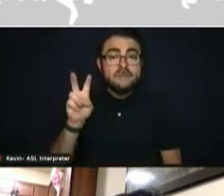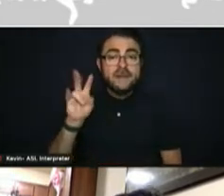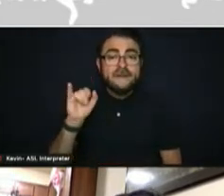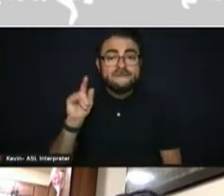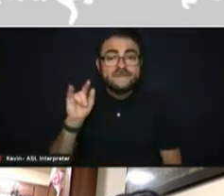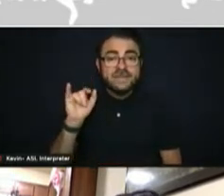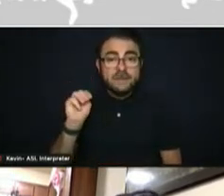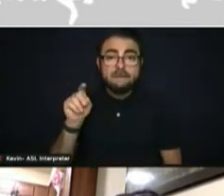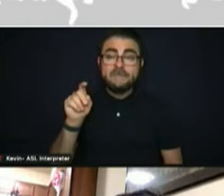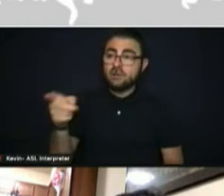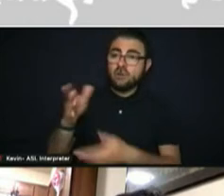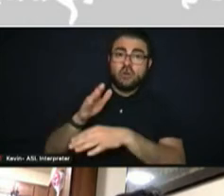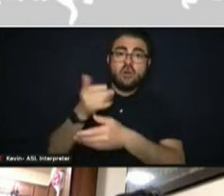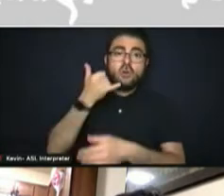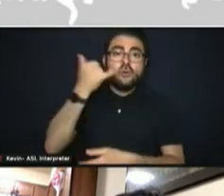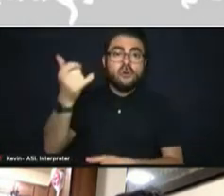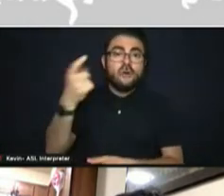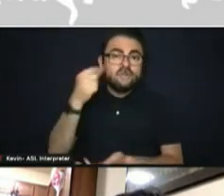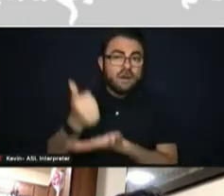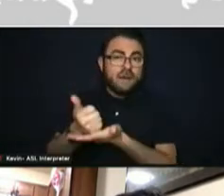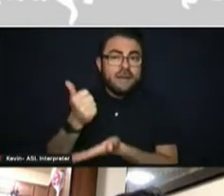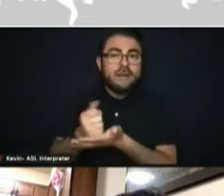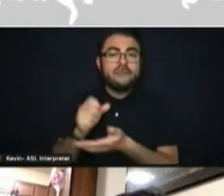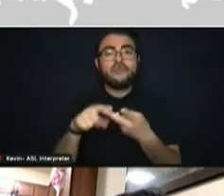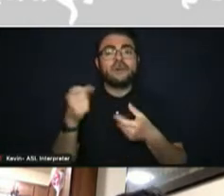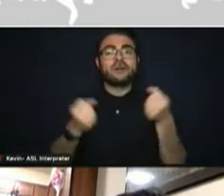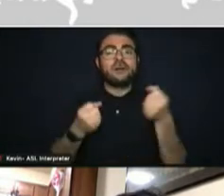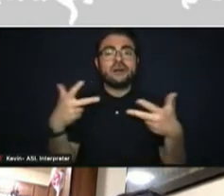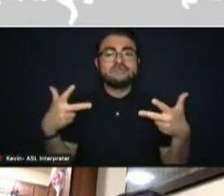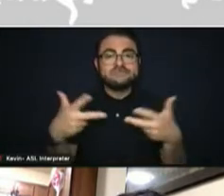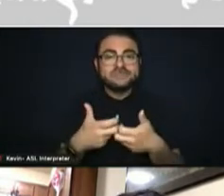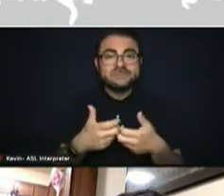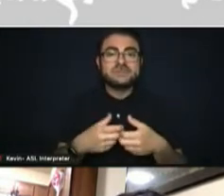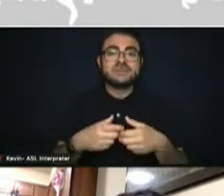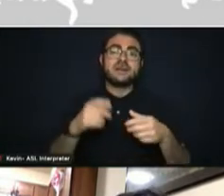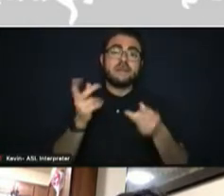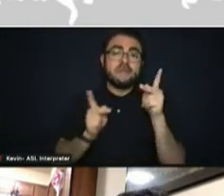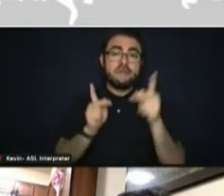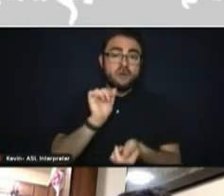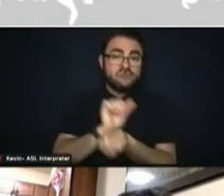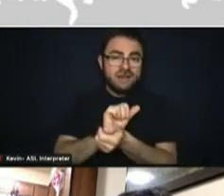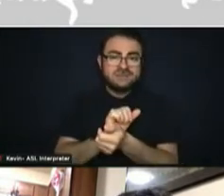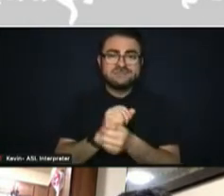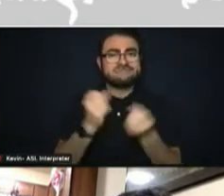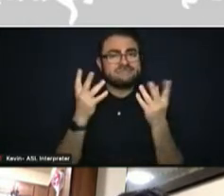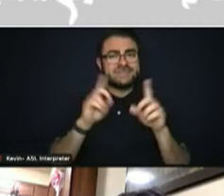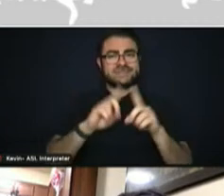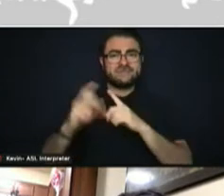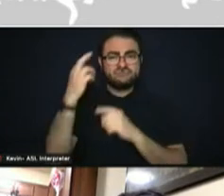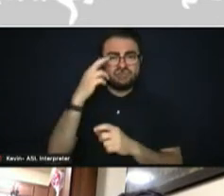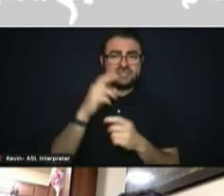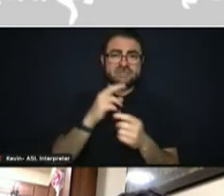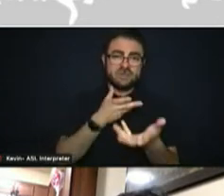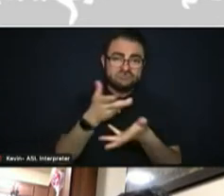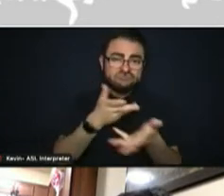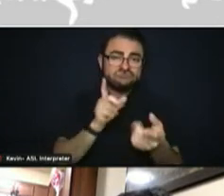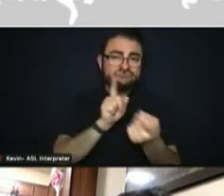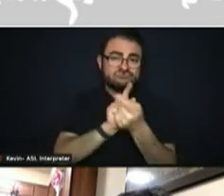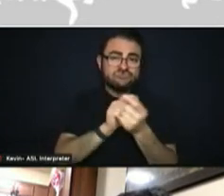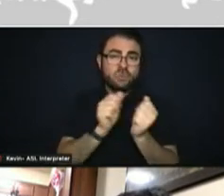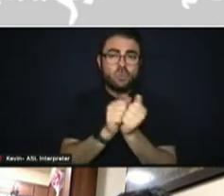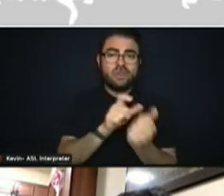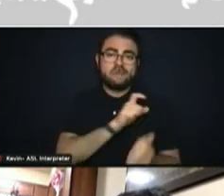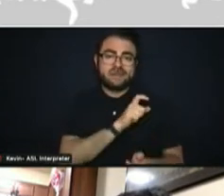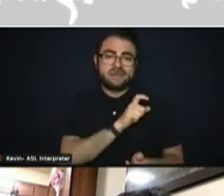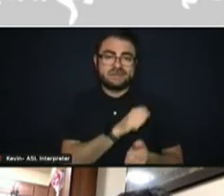in a traffic accident, or people who have been arrested, et cetera. There's all kinds of different groups. But so that's what a context survey is. But the